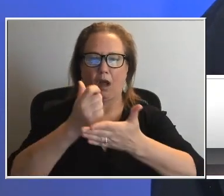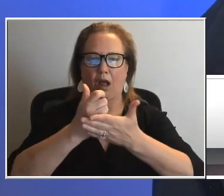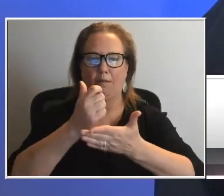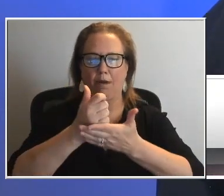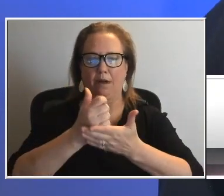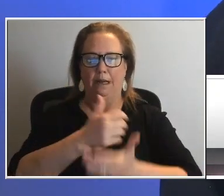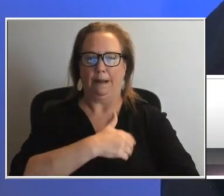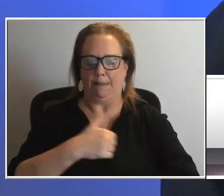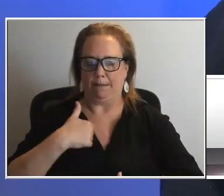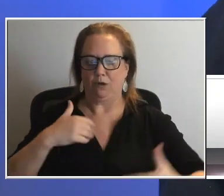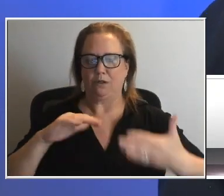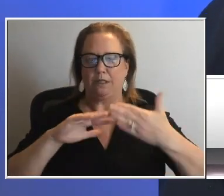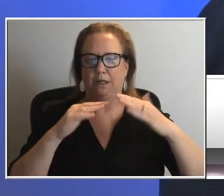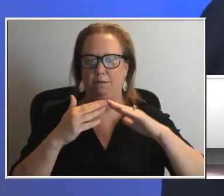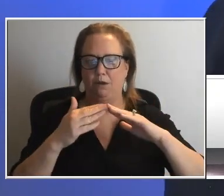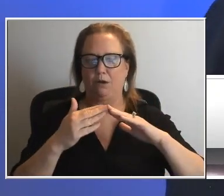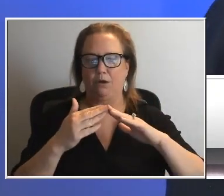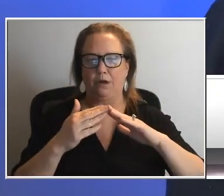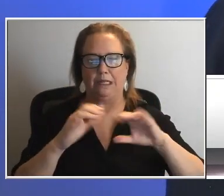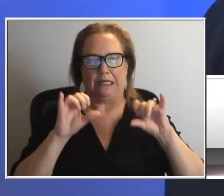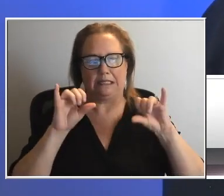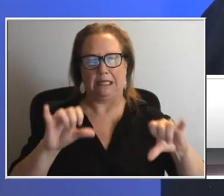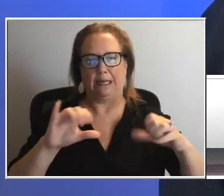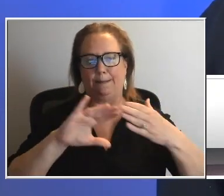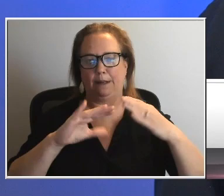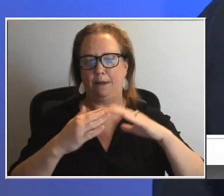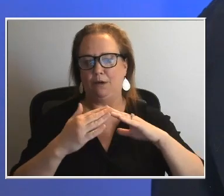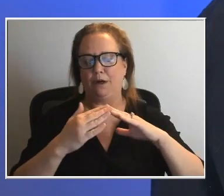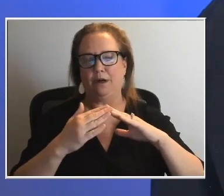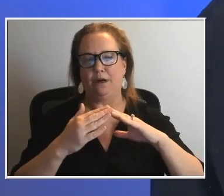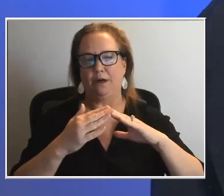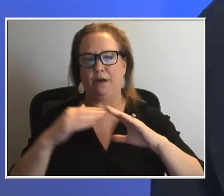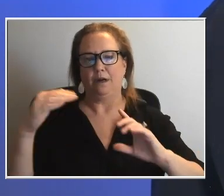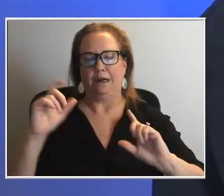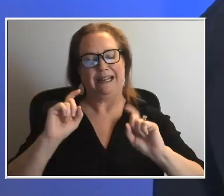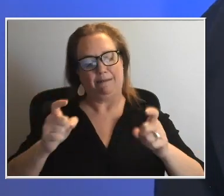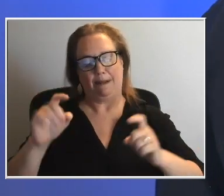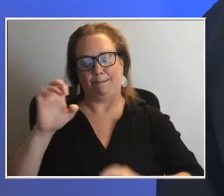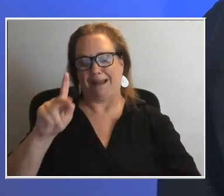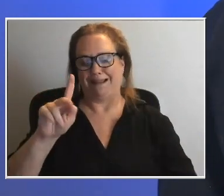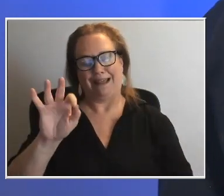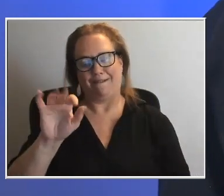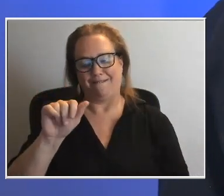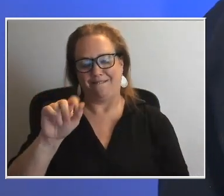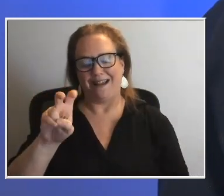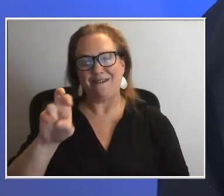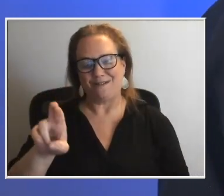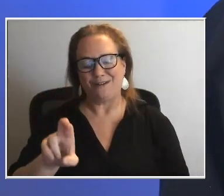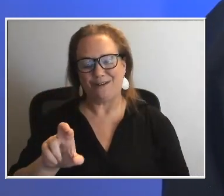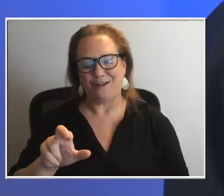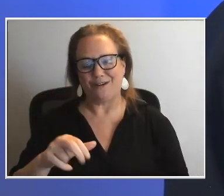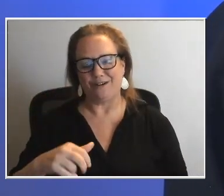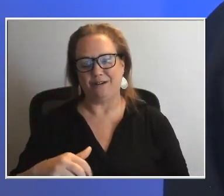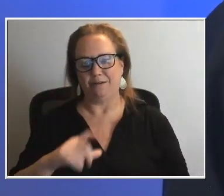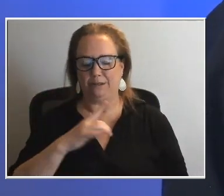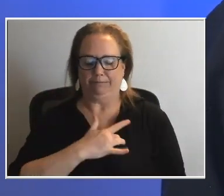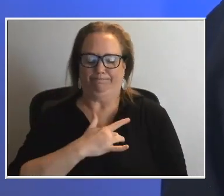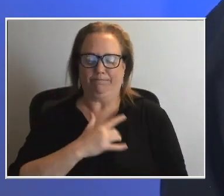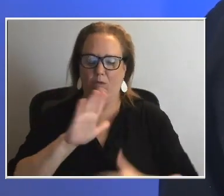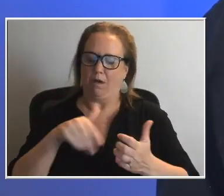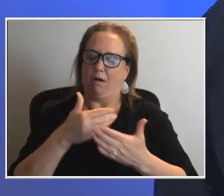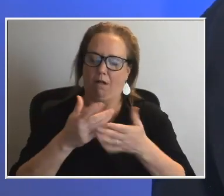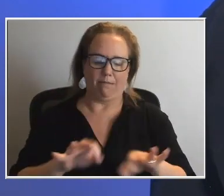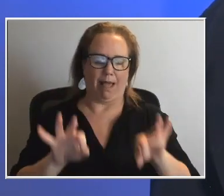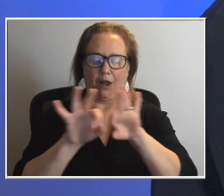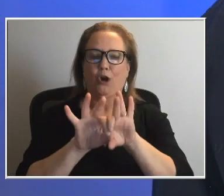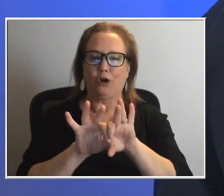in the community, that same community return that favor. And, you know, we all matter. And I think